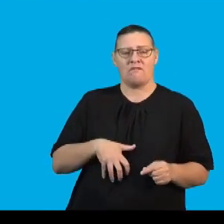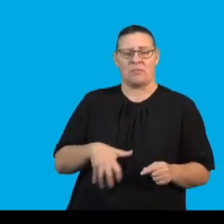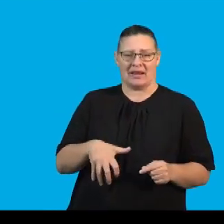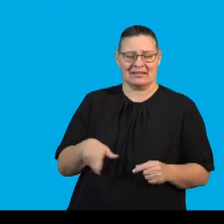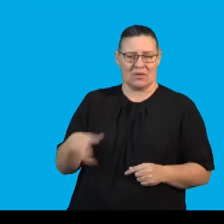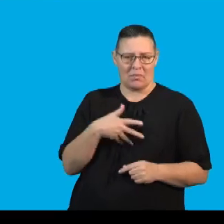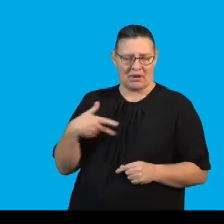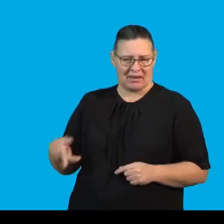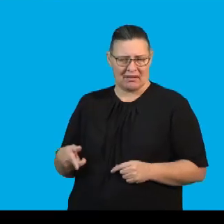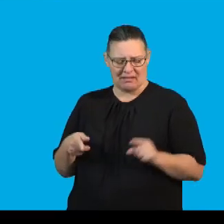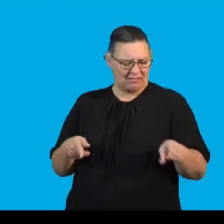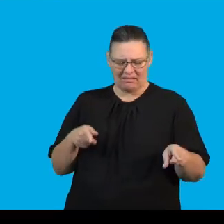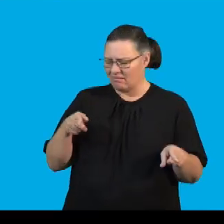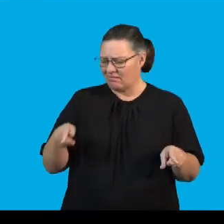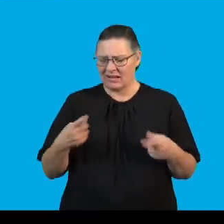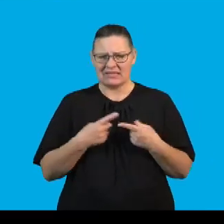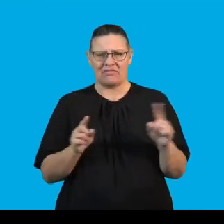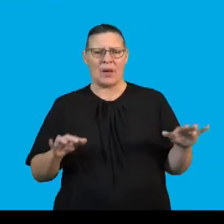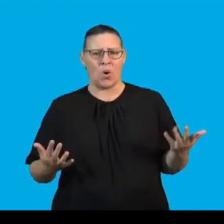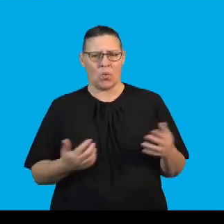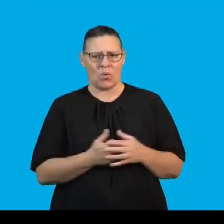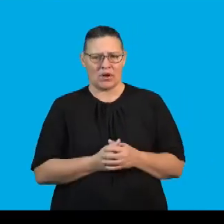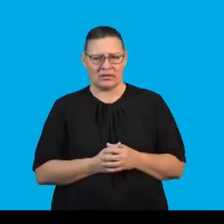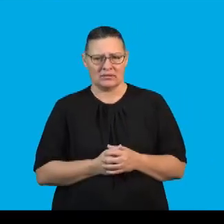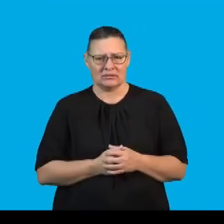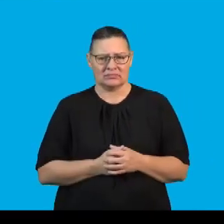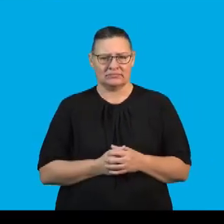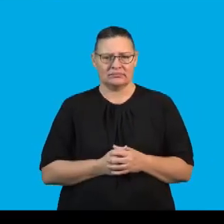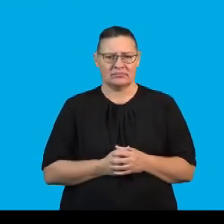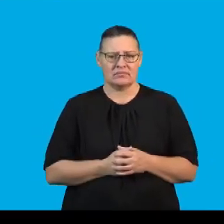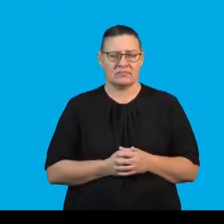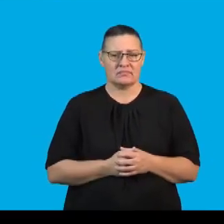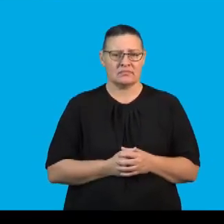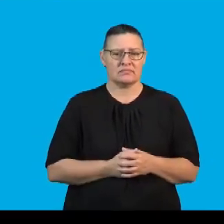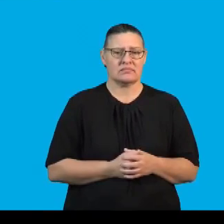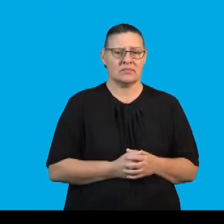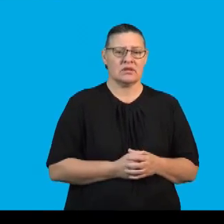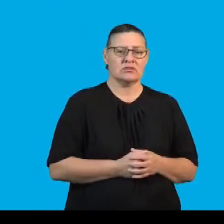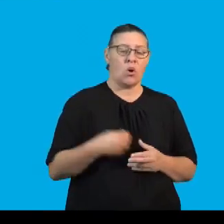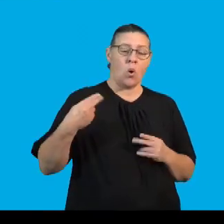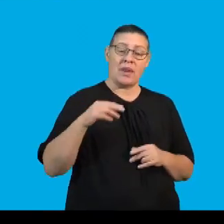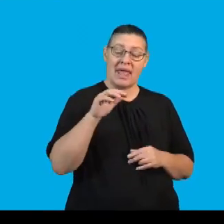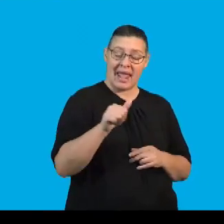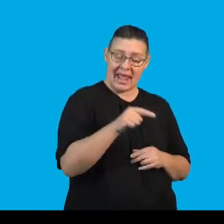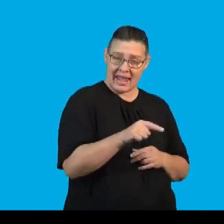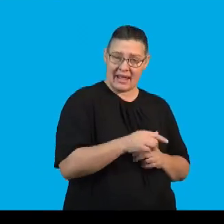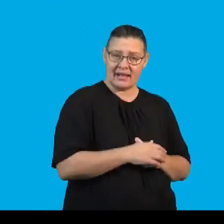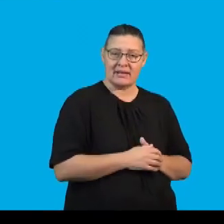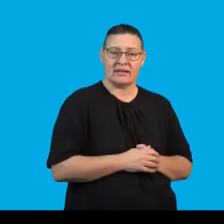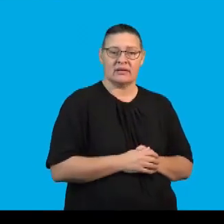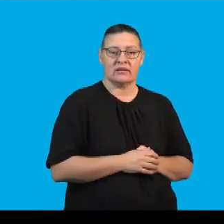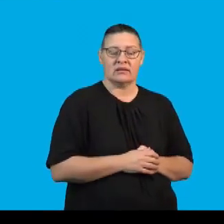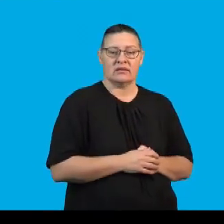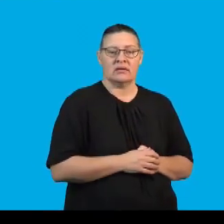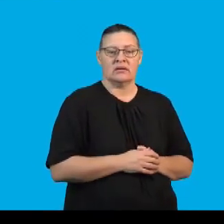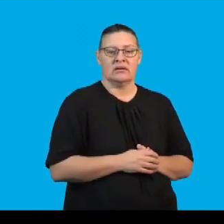a pregnant female. What do you check here? You check hormone A. And days, you